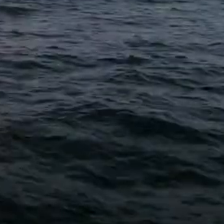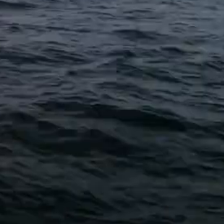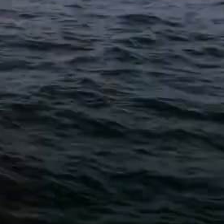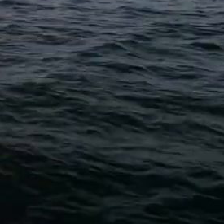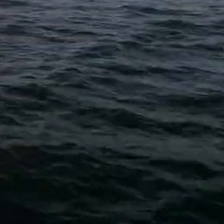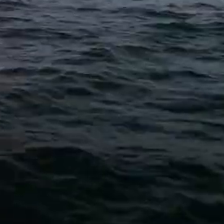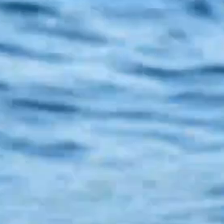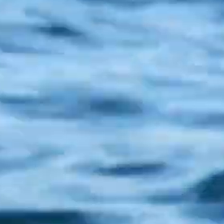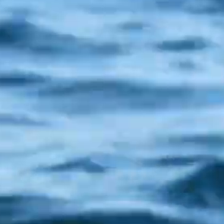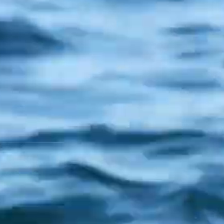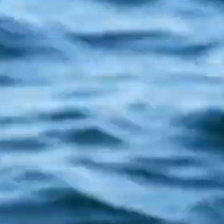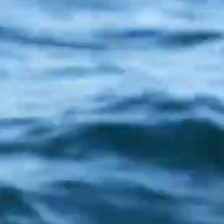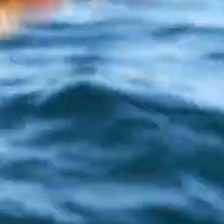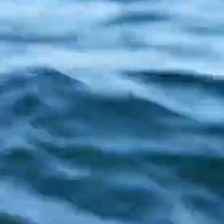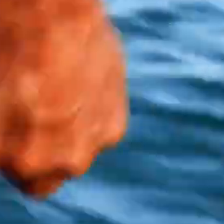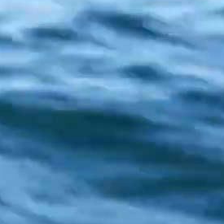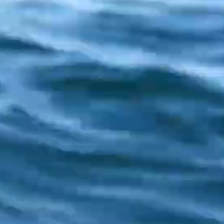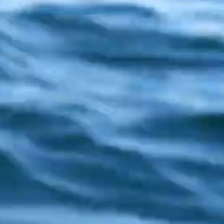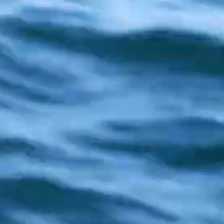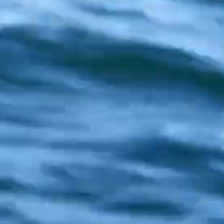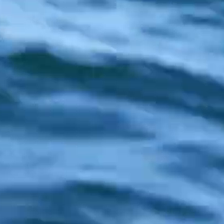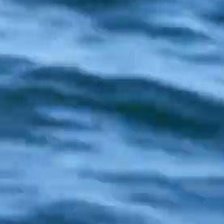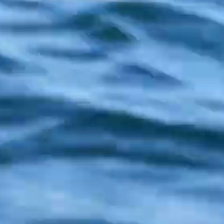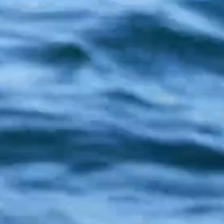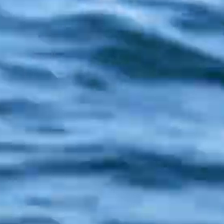Nilikuwa nikiona watu wangu wa Swahili.